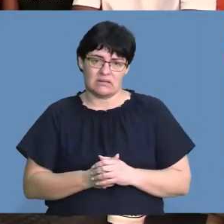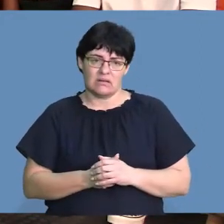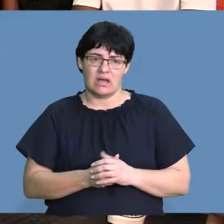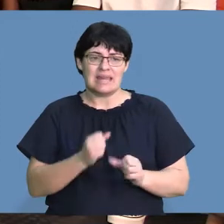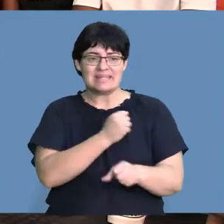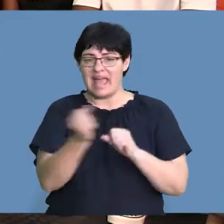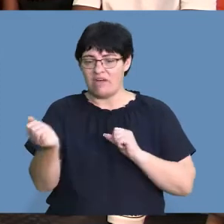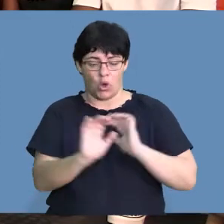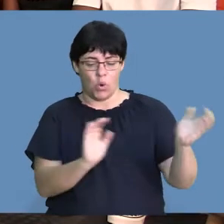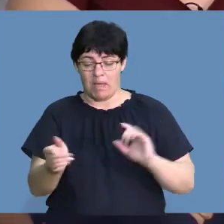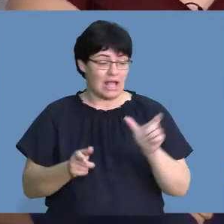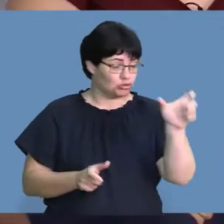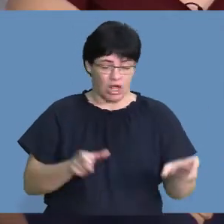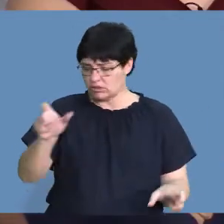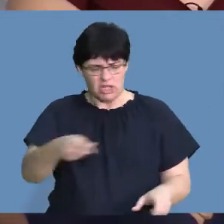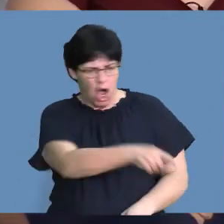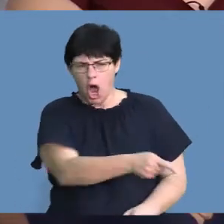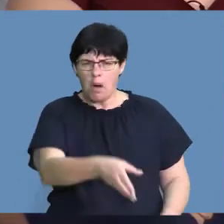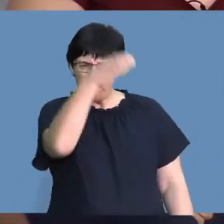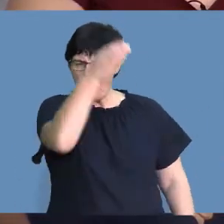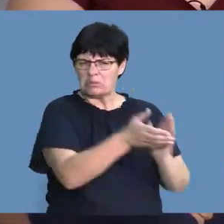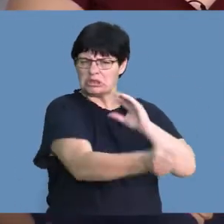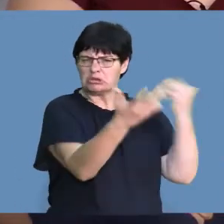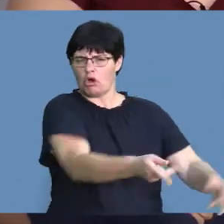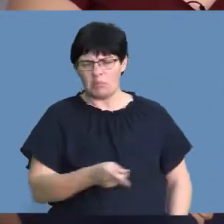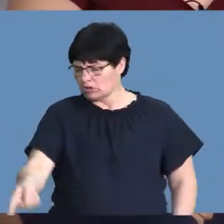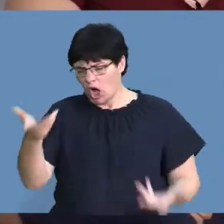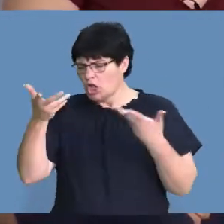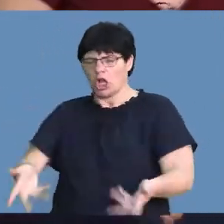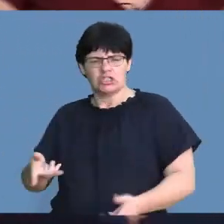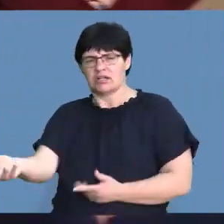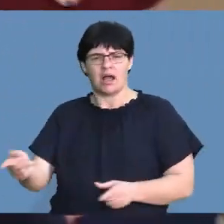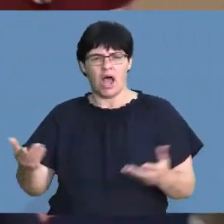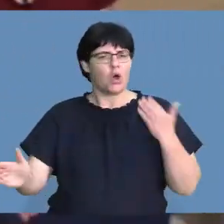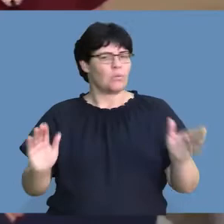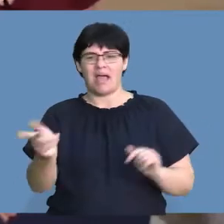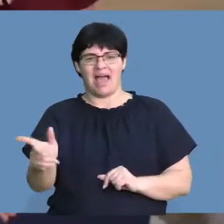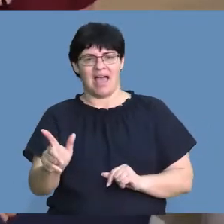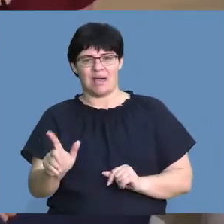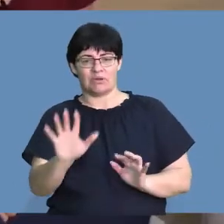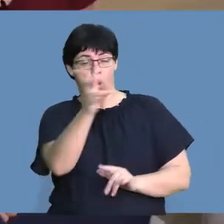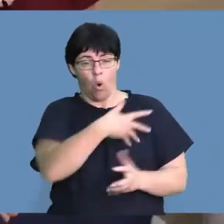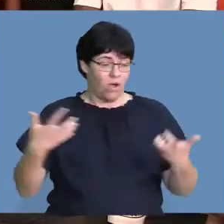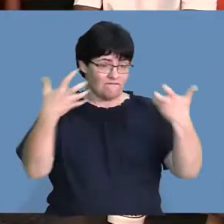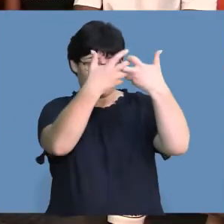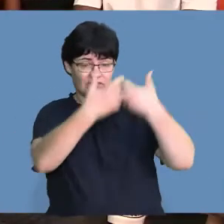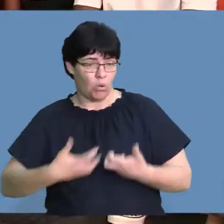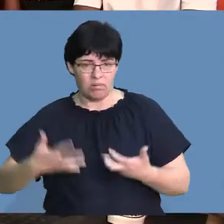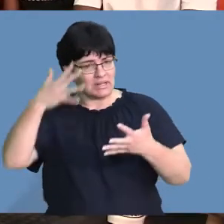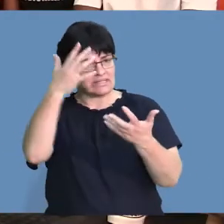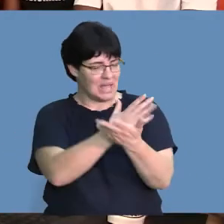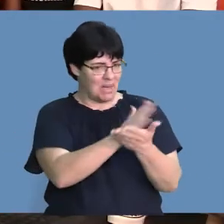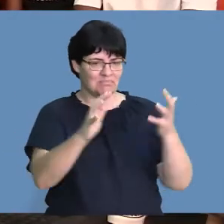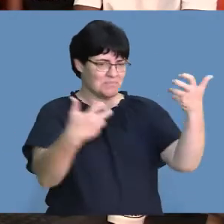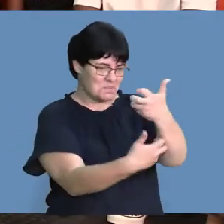And never ever compare the kids. Never. Kids are different. Very good. One size does not fit all.